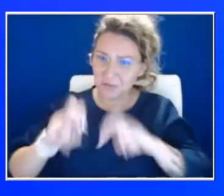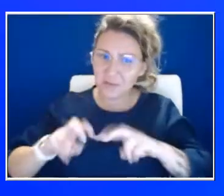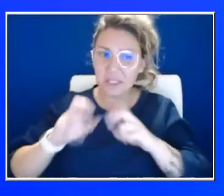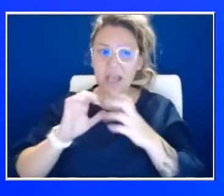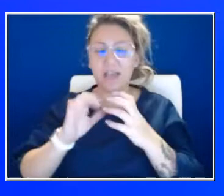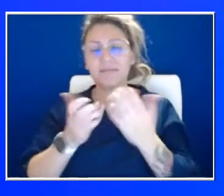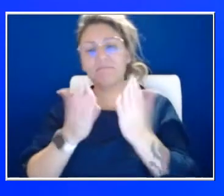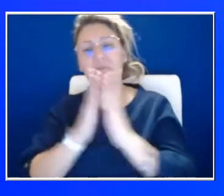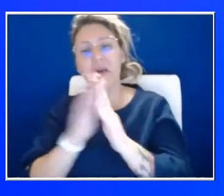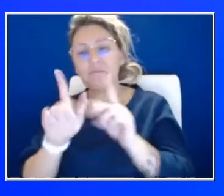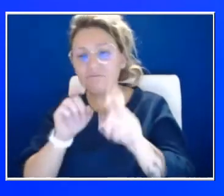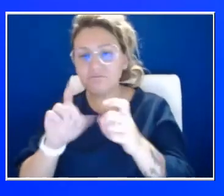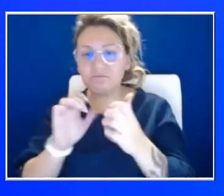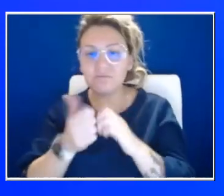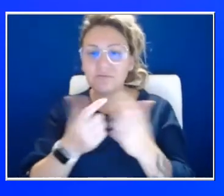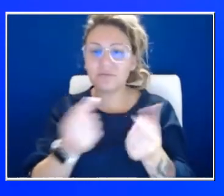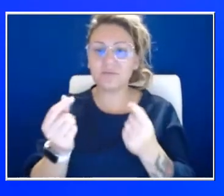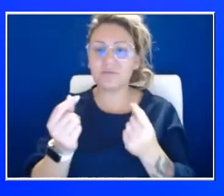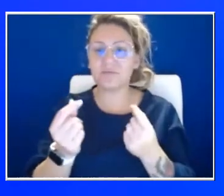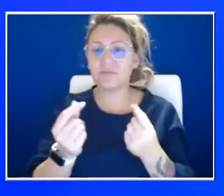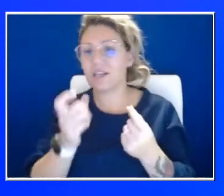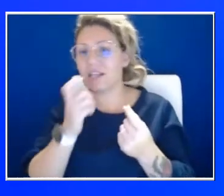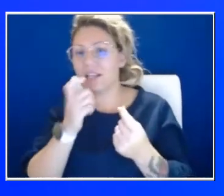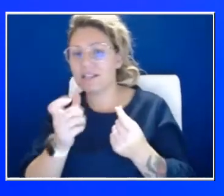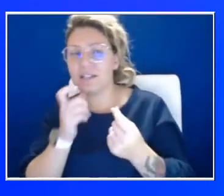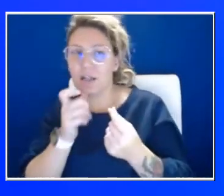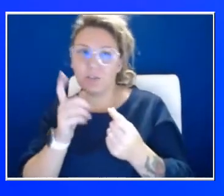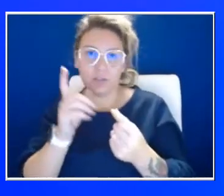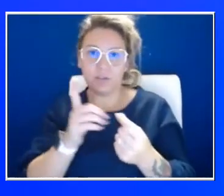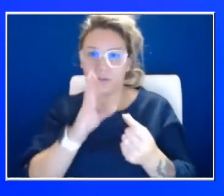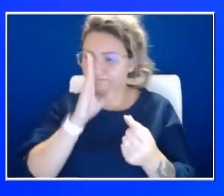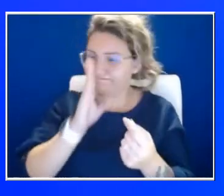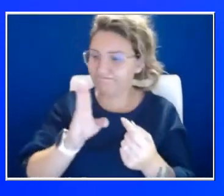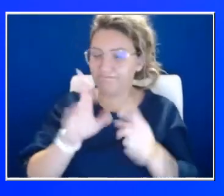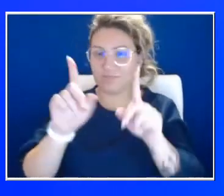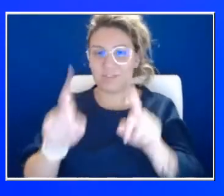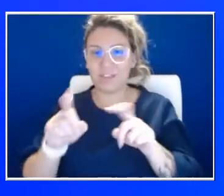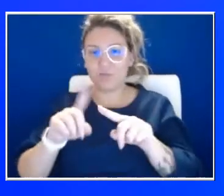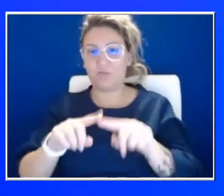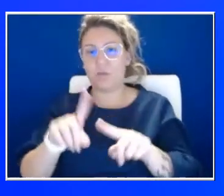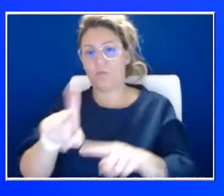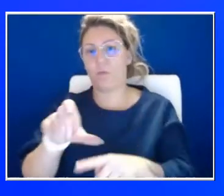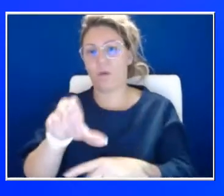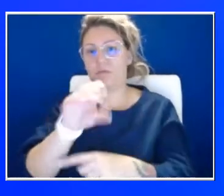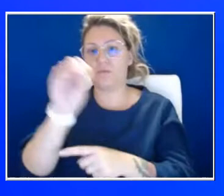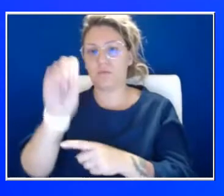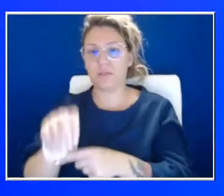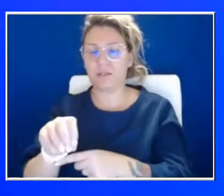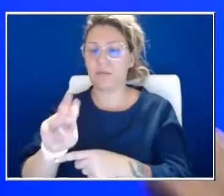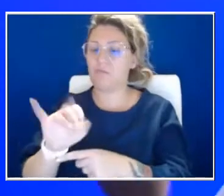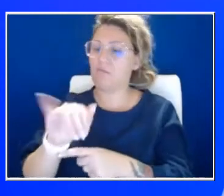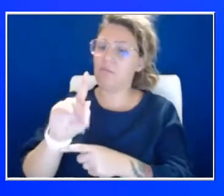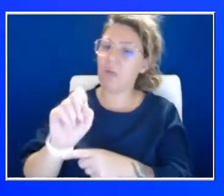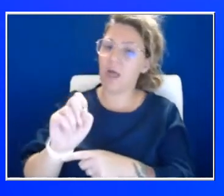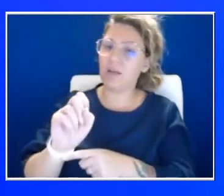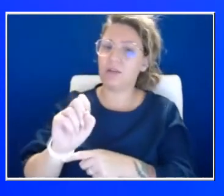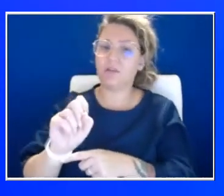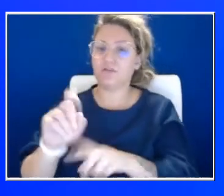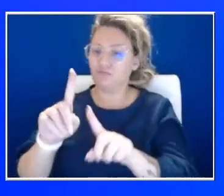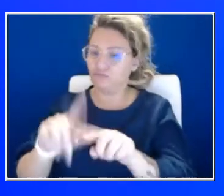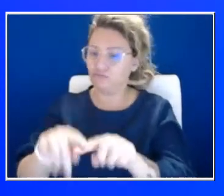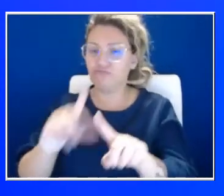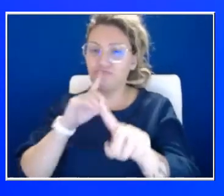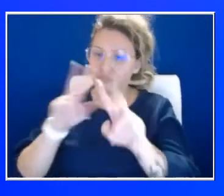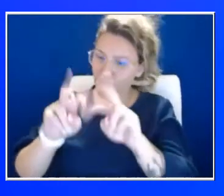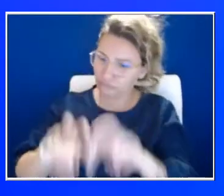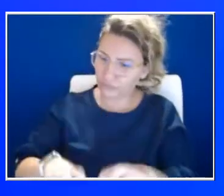a go-to test that we rely on 100%. Right. But Miles looks at them, he does the test. I have it on my cell phone. I pull up,